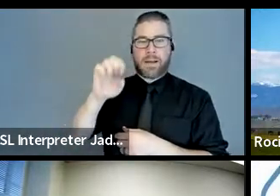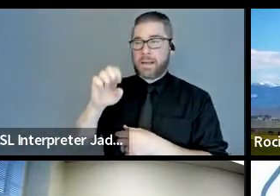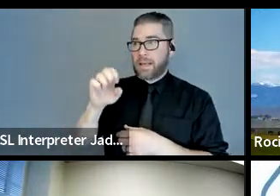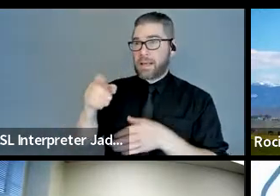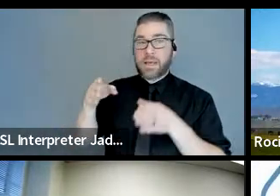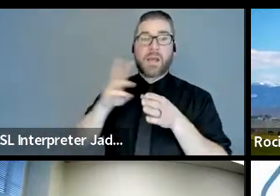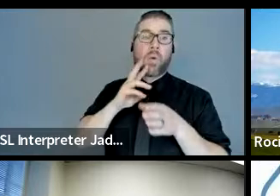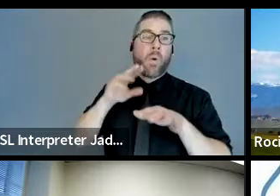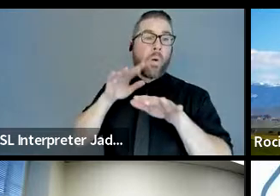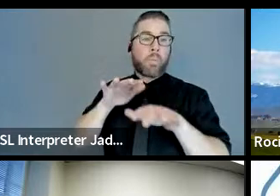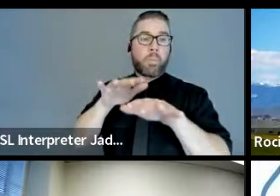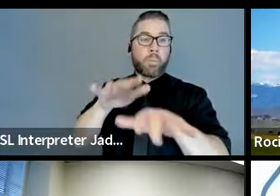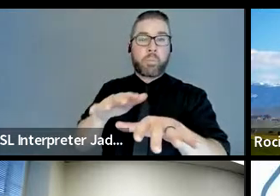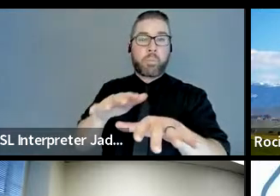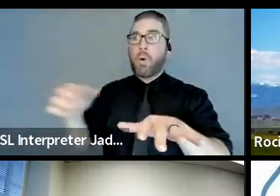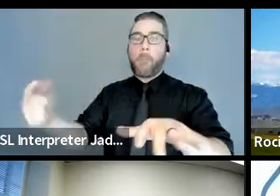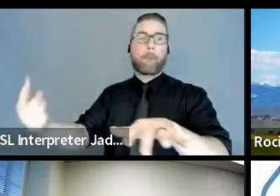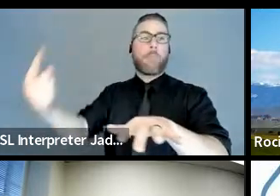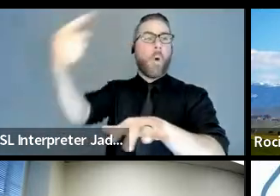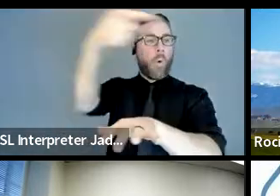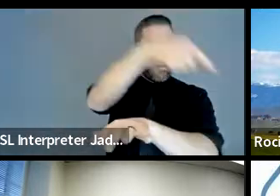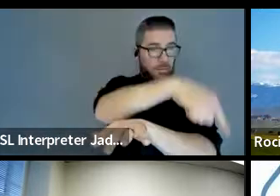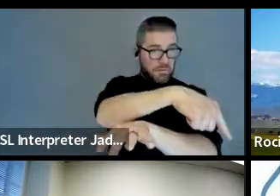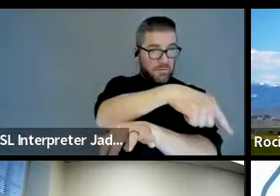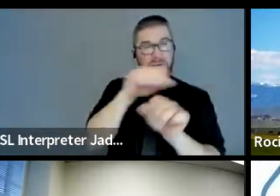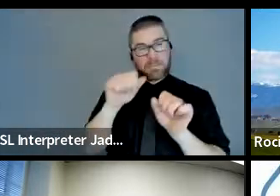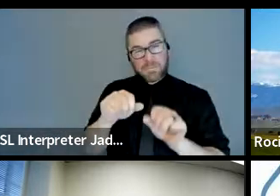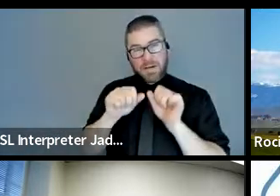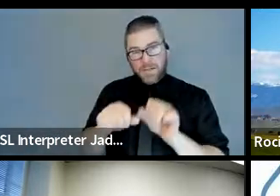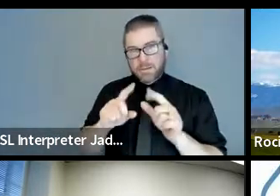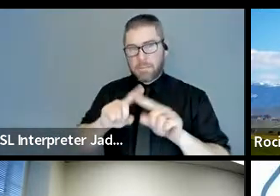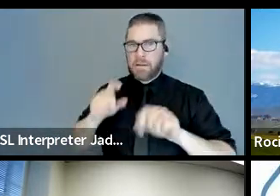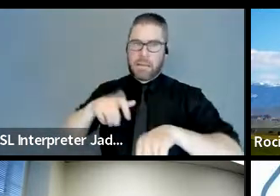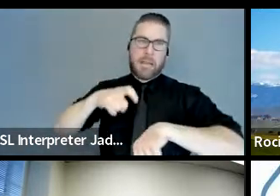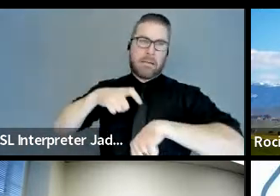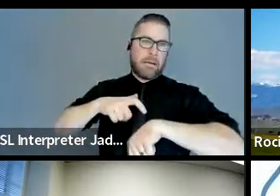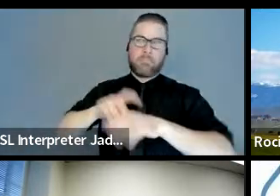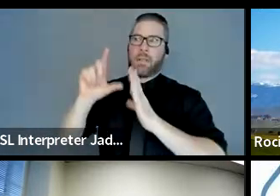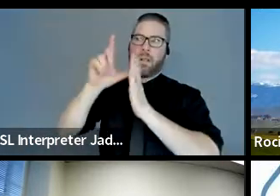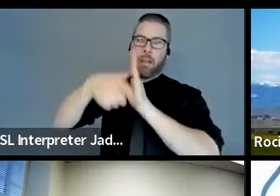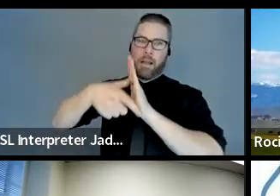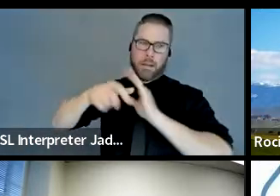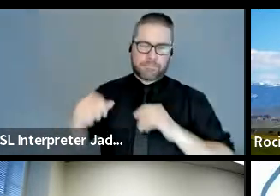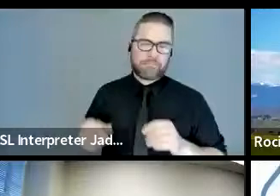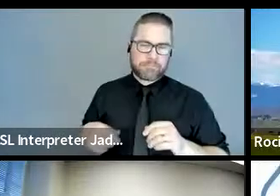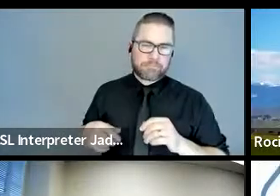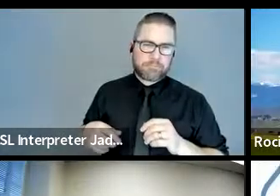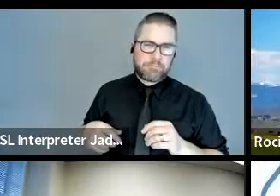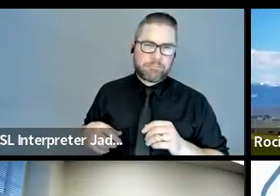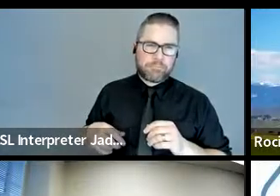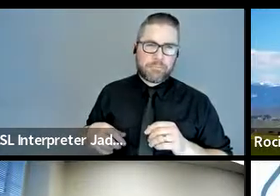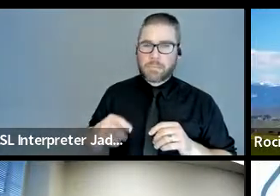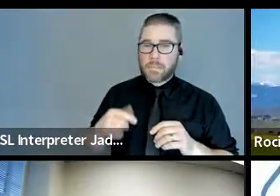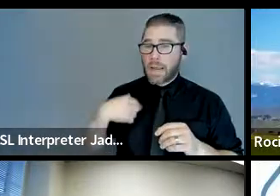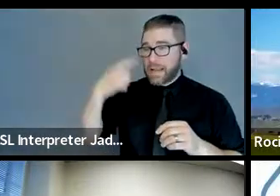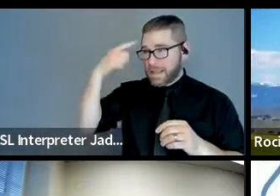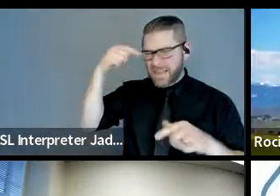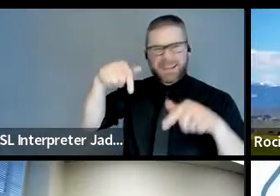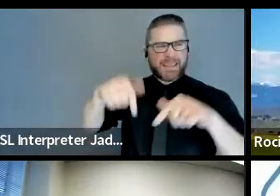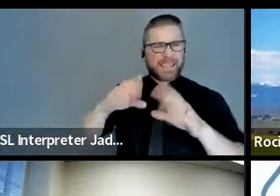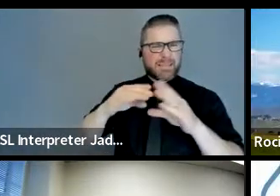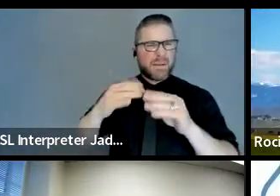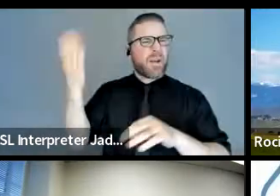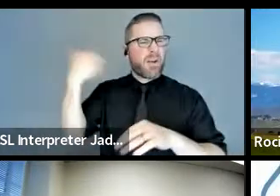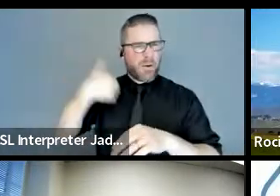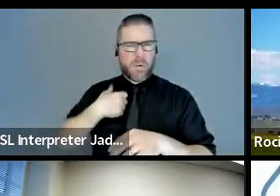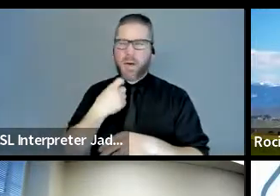One other thing I was going to mention that I hadn't really taken into consideration, I think I mentioned it in this meeting before, is even if we get the